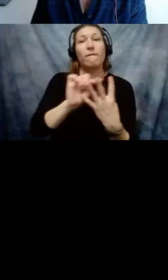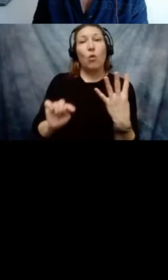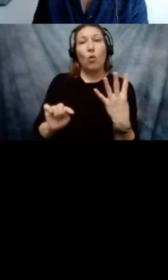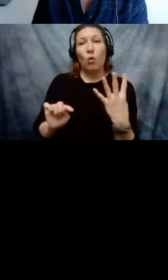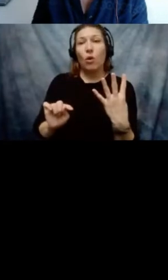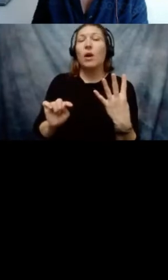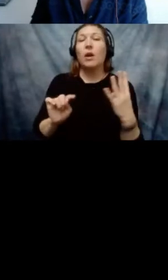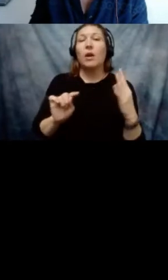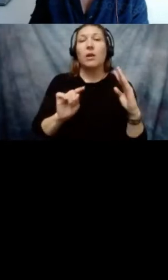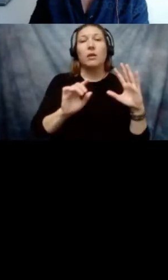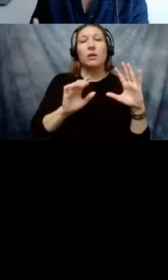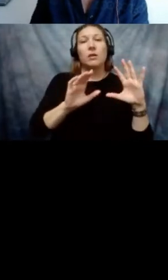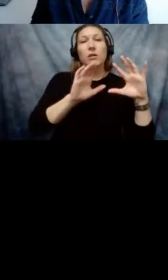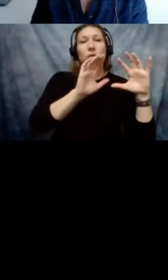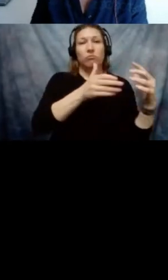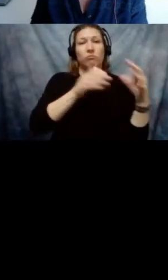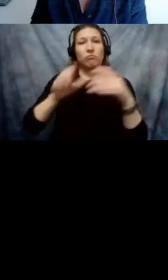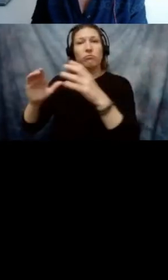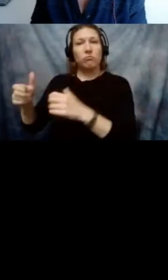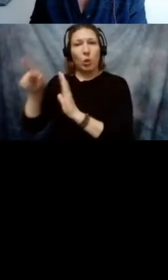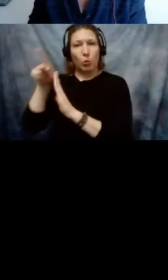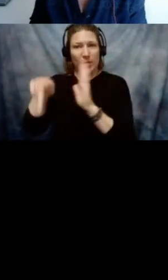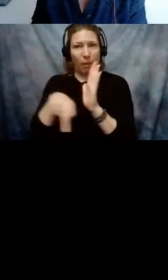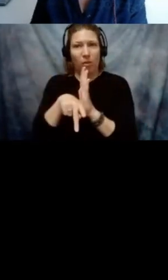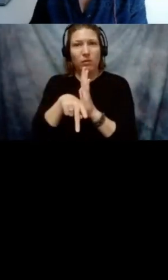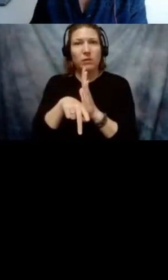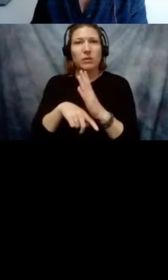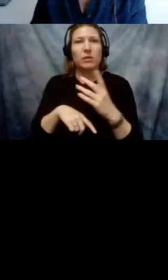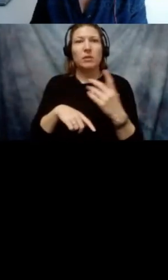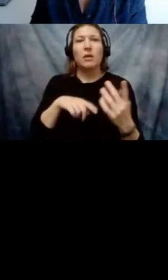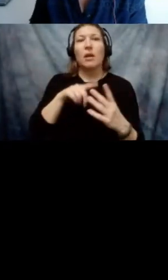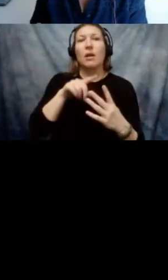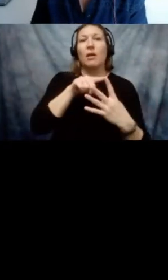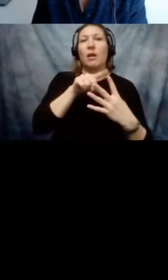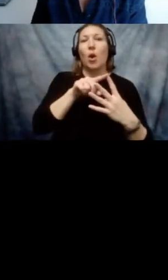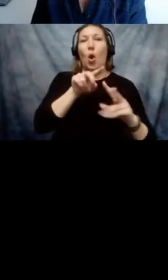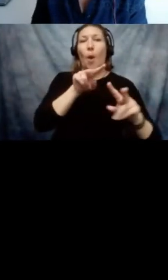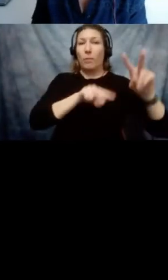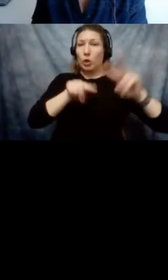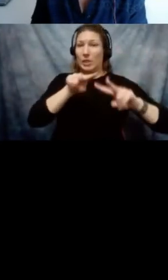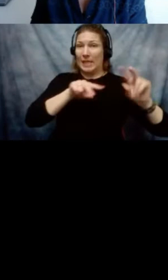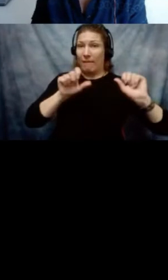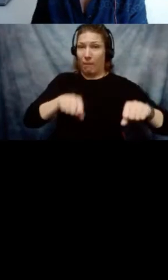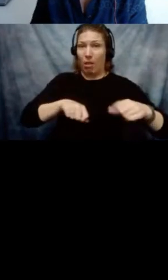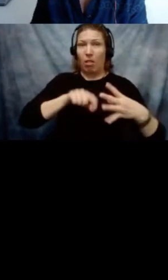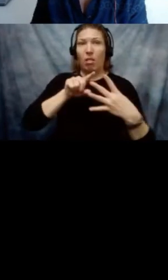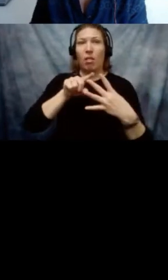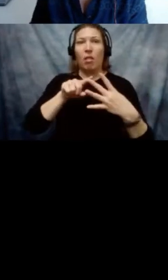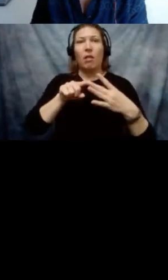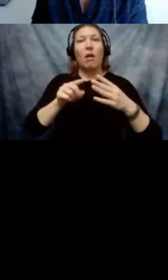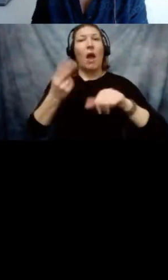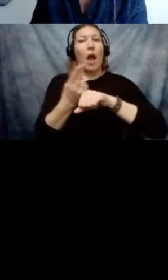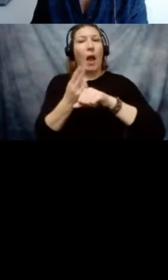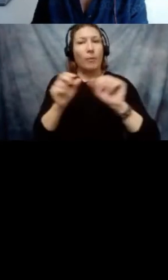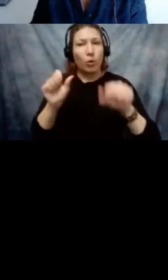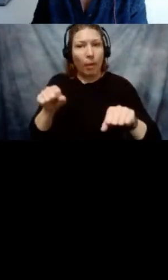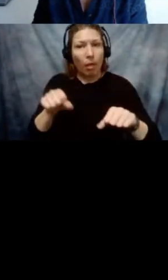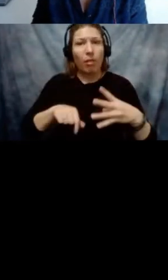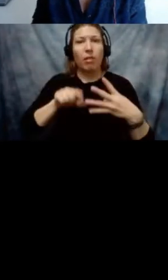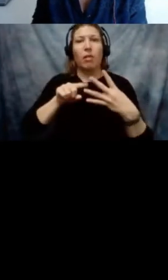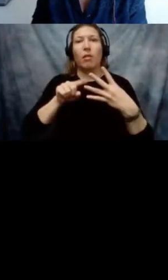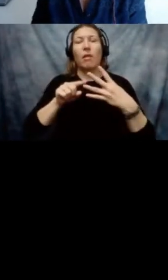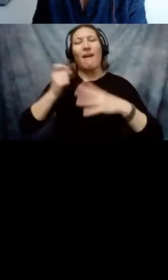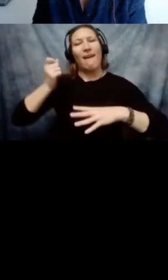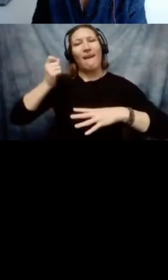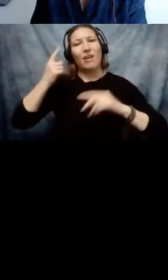fully understand, and they often make finding any information really time-consuming and frustrating just by grouping